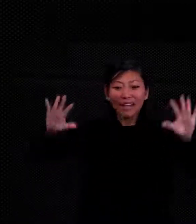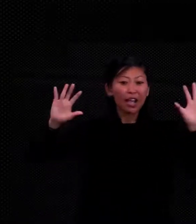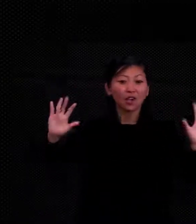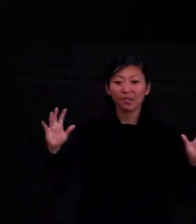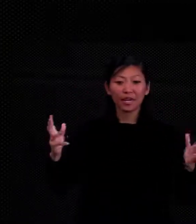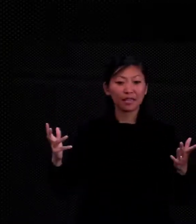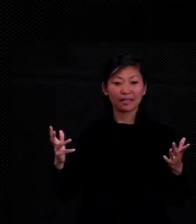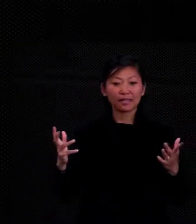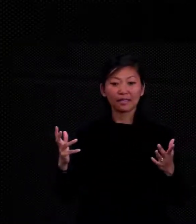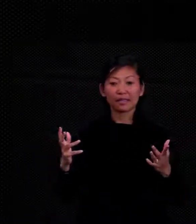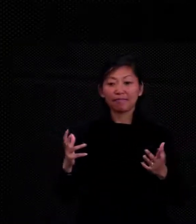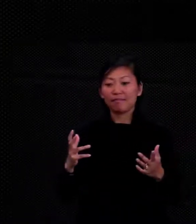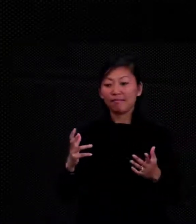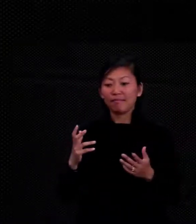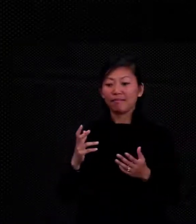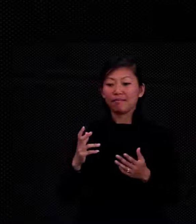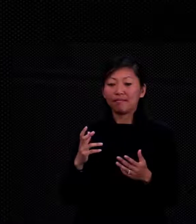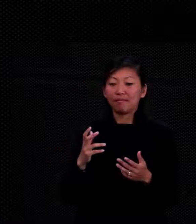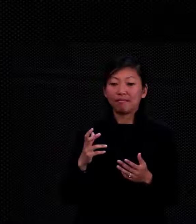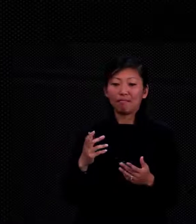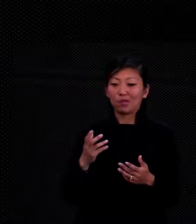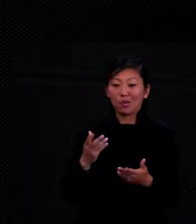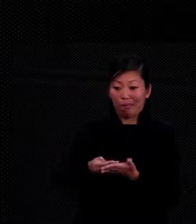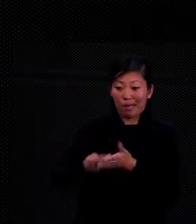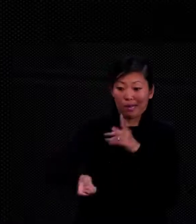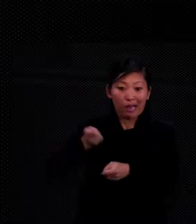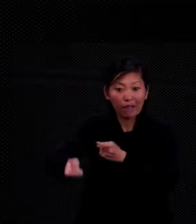their fortunes in order to care for one another.